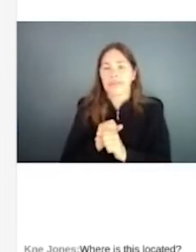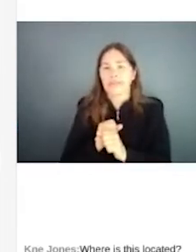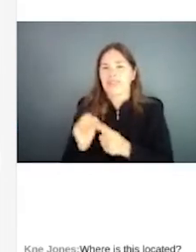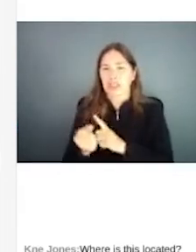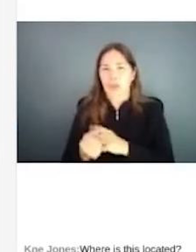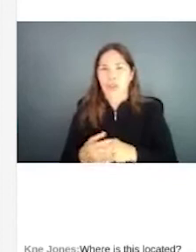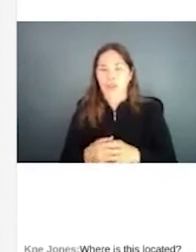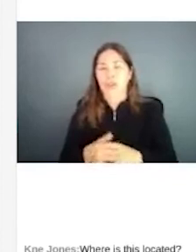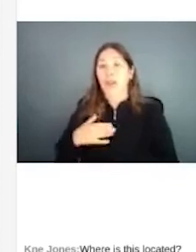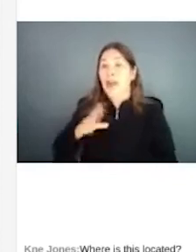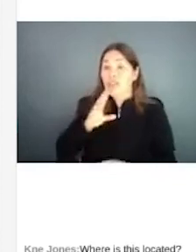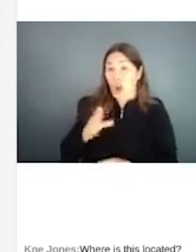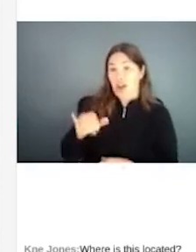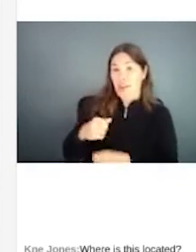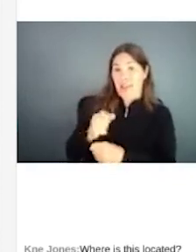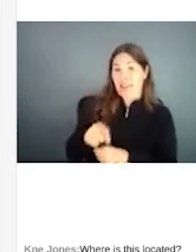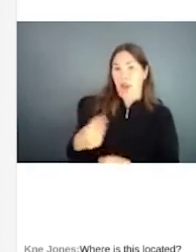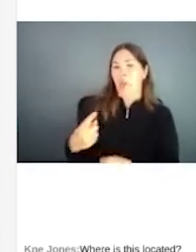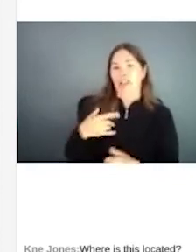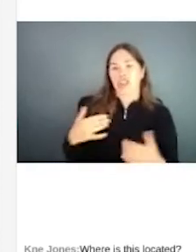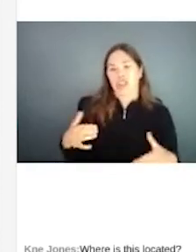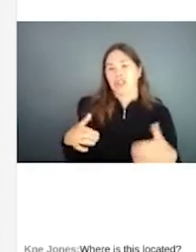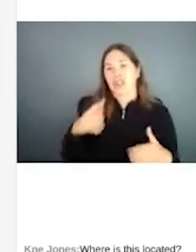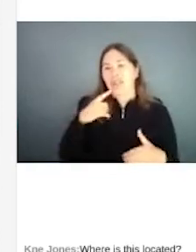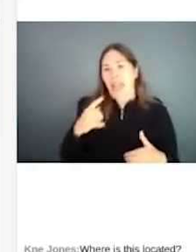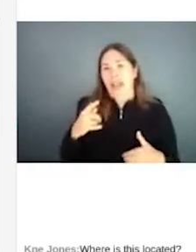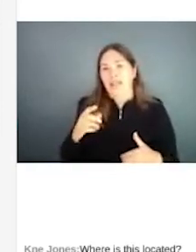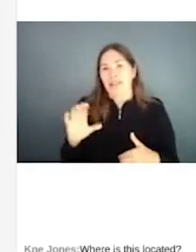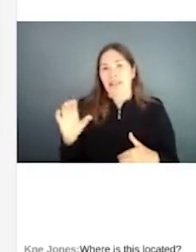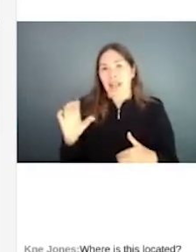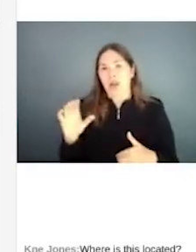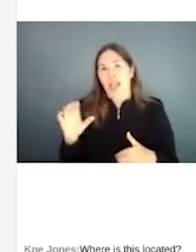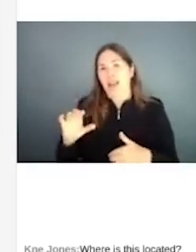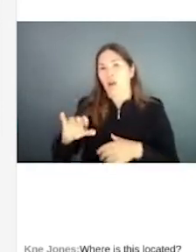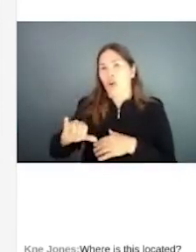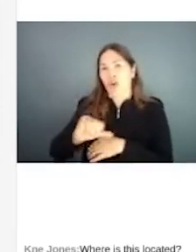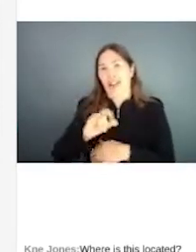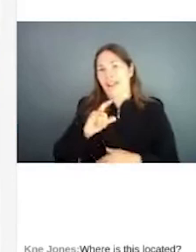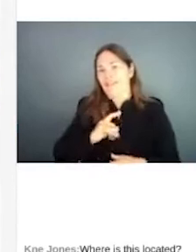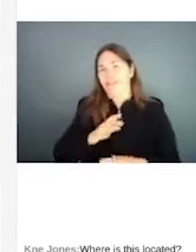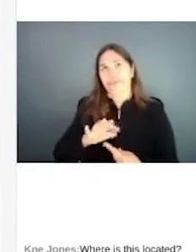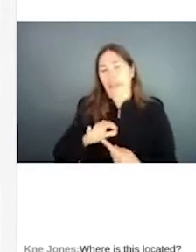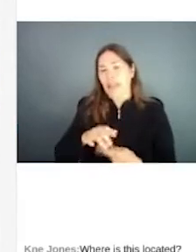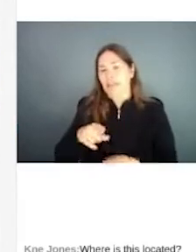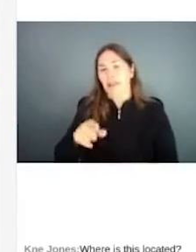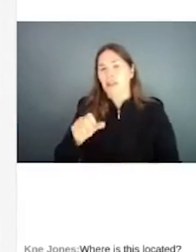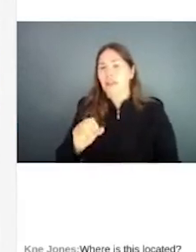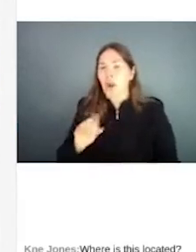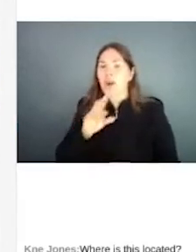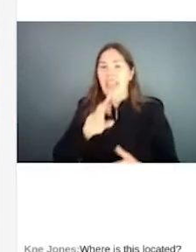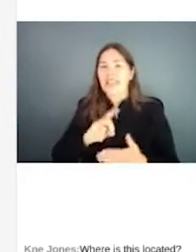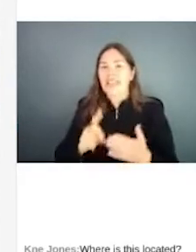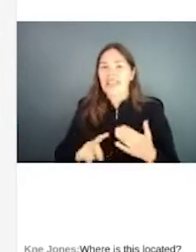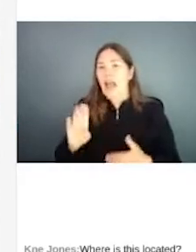situation. My daughter made that one because she's a big Carolina Hurricane fan. So I love the design blitz as both a means to